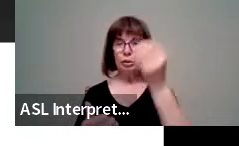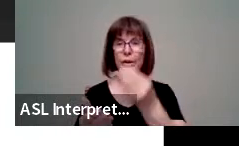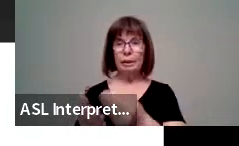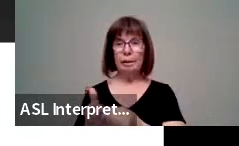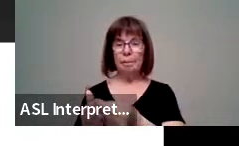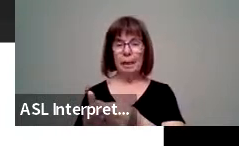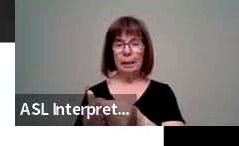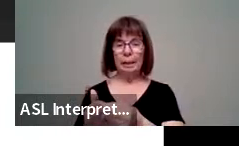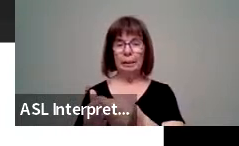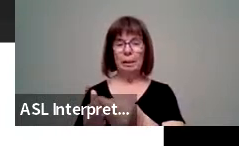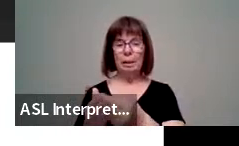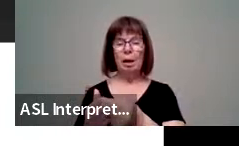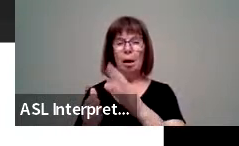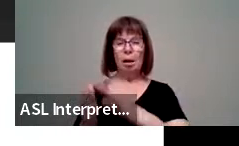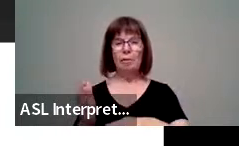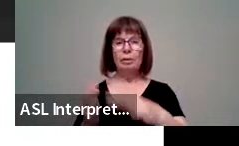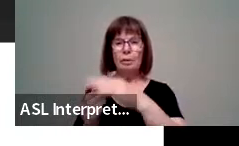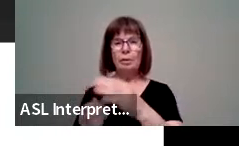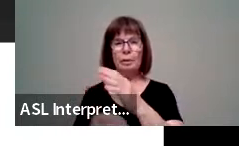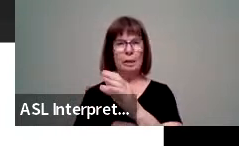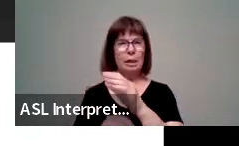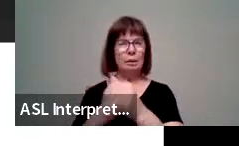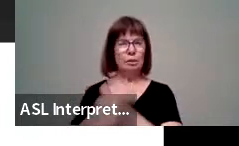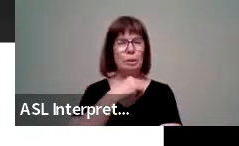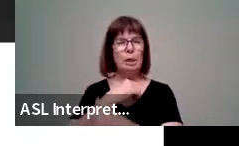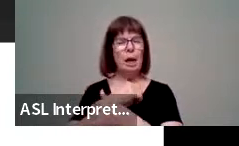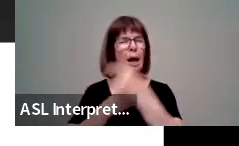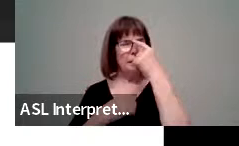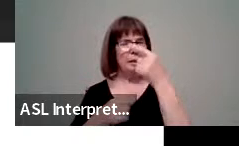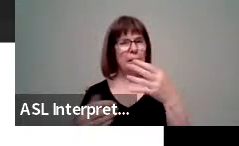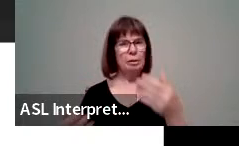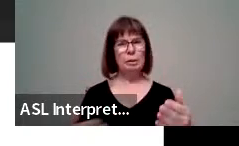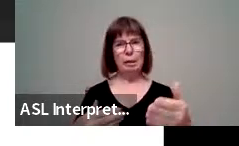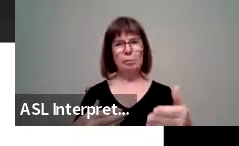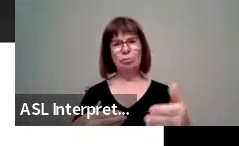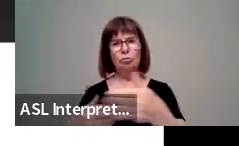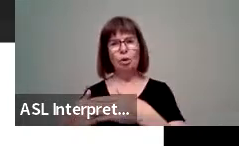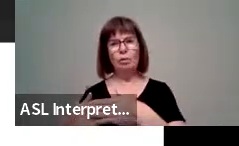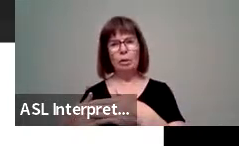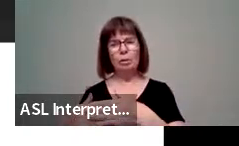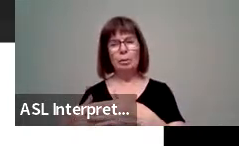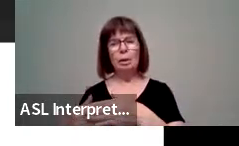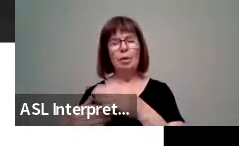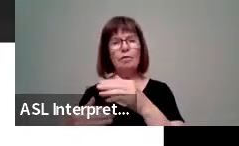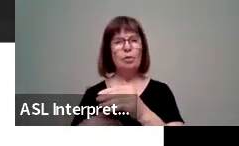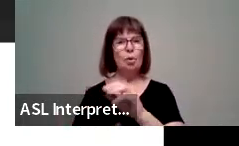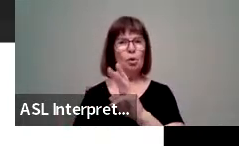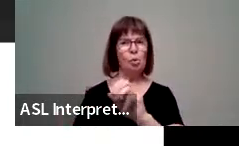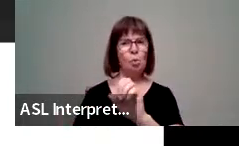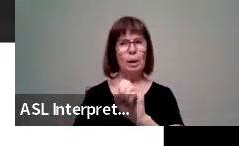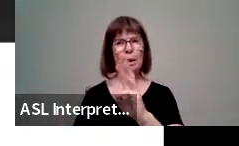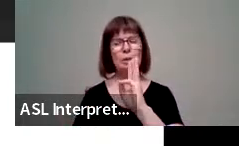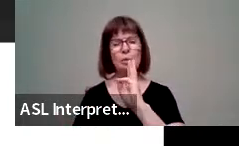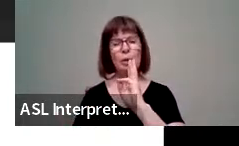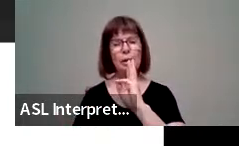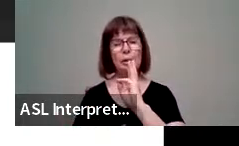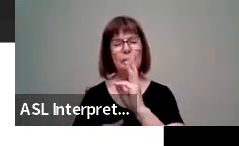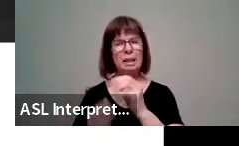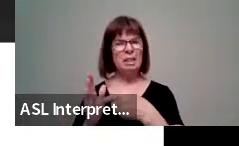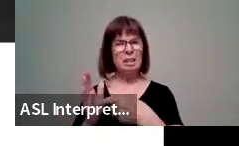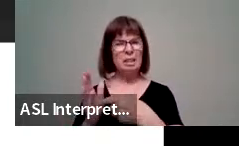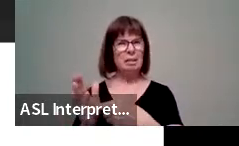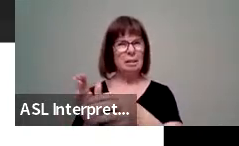country. I think there's actually an overlap here in terms of wastewater that is sampled, but they use slightly different